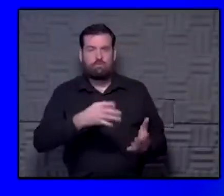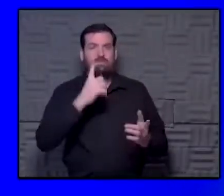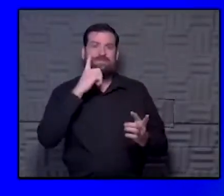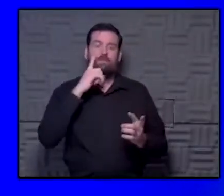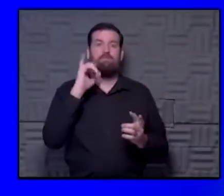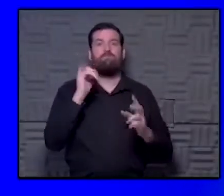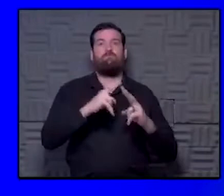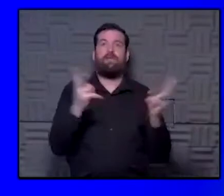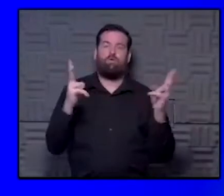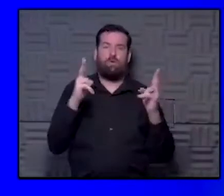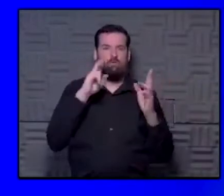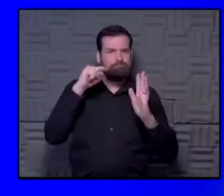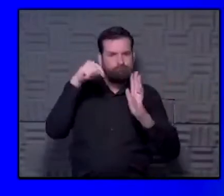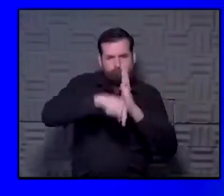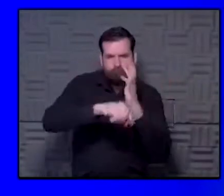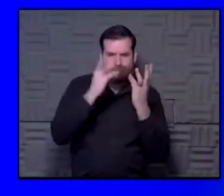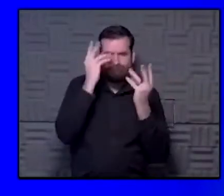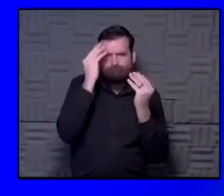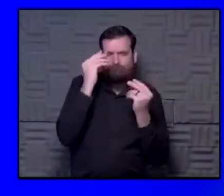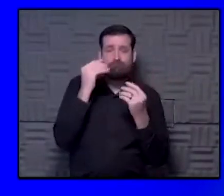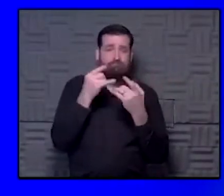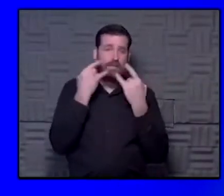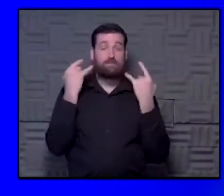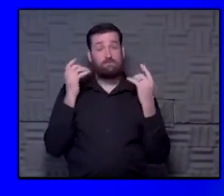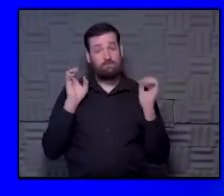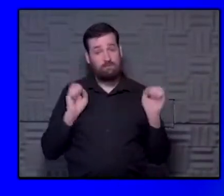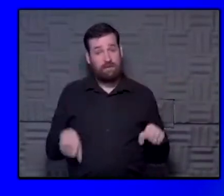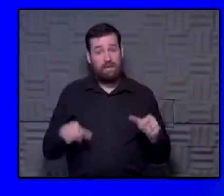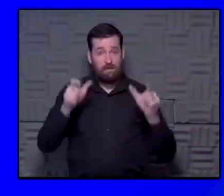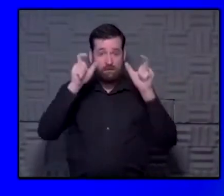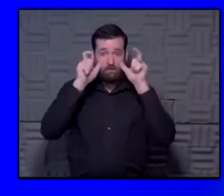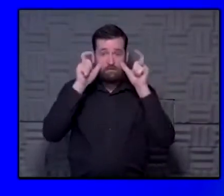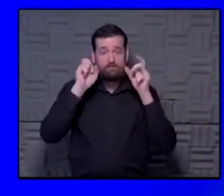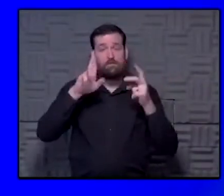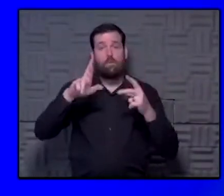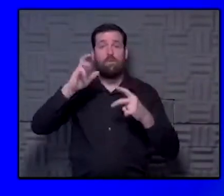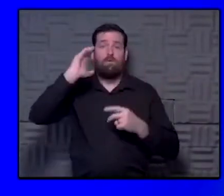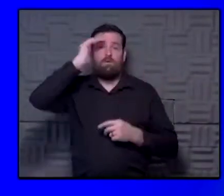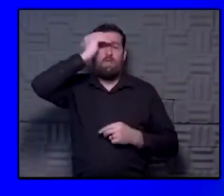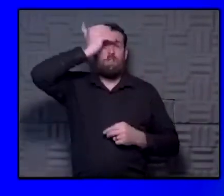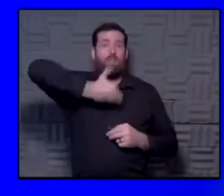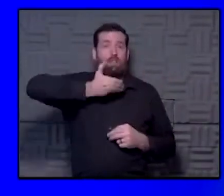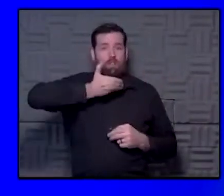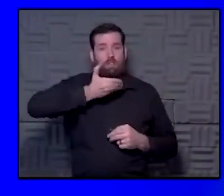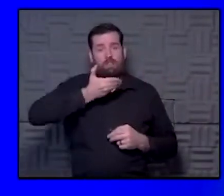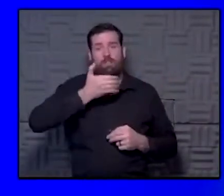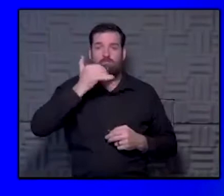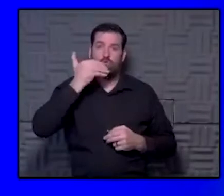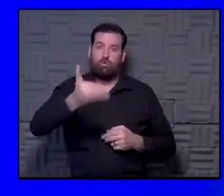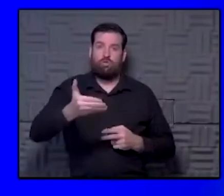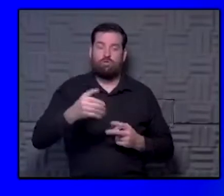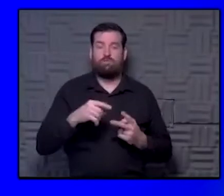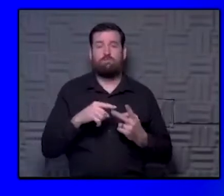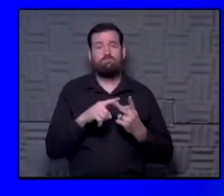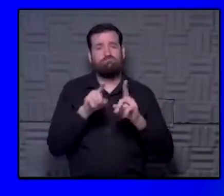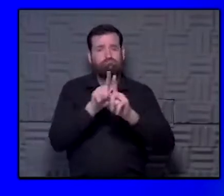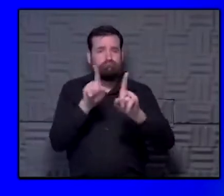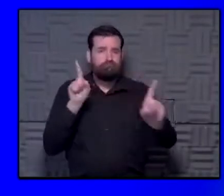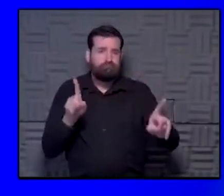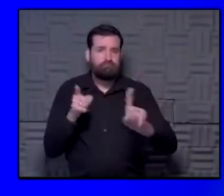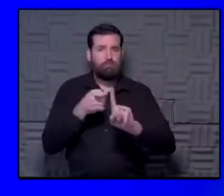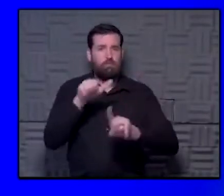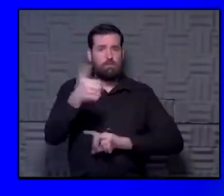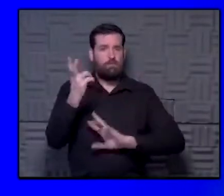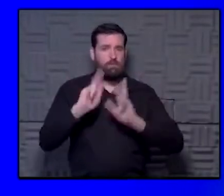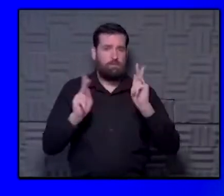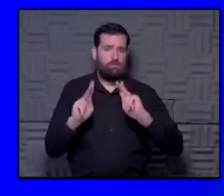thoughtful about that. So, do the mask. If you can wear eye protection or a face shield in there as well, that would be good. And distance yourself from other